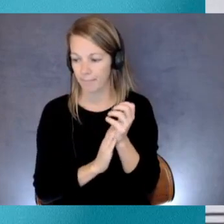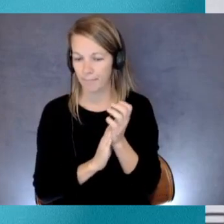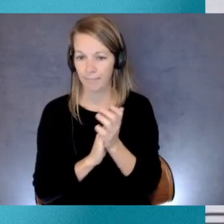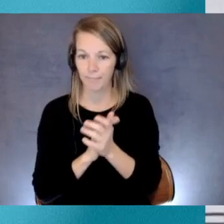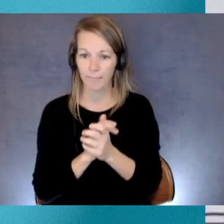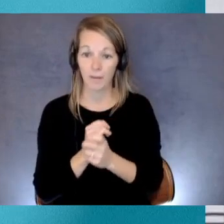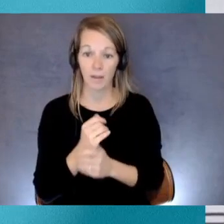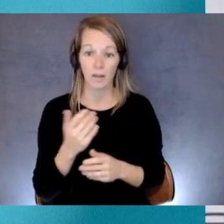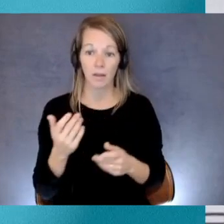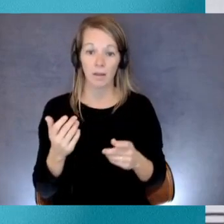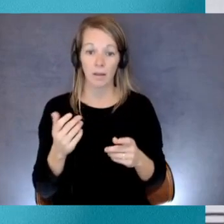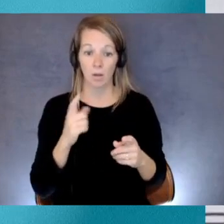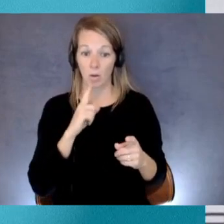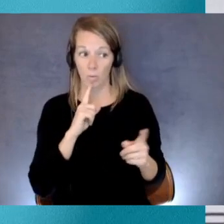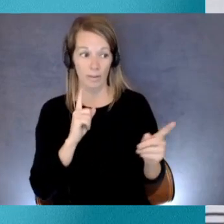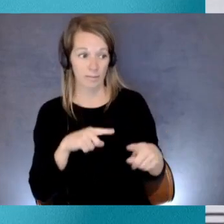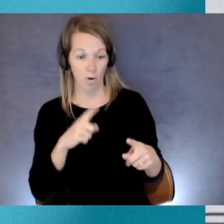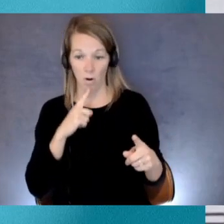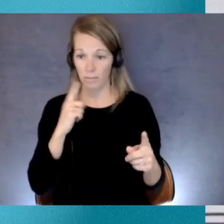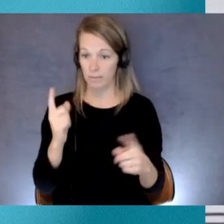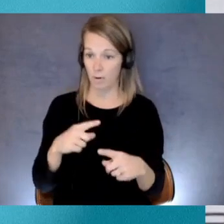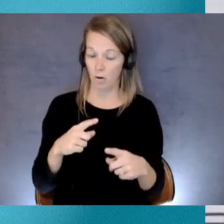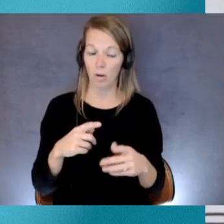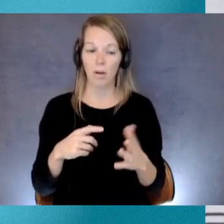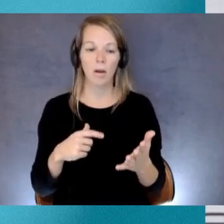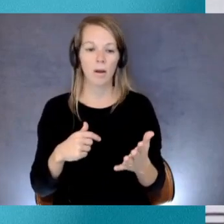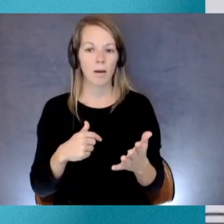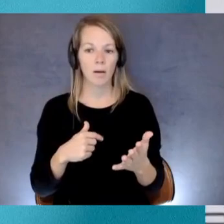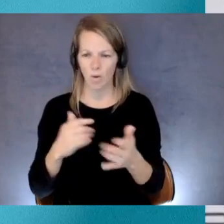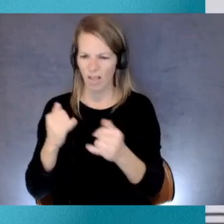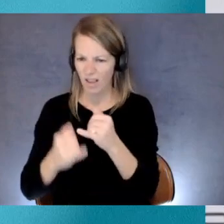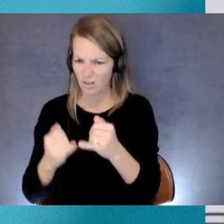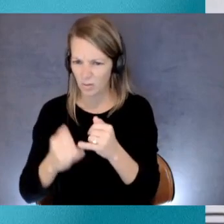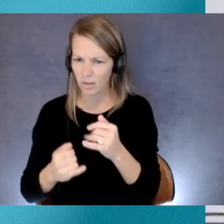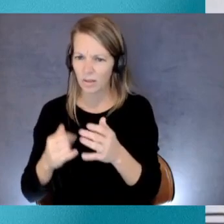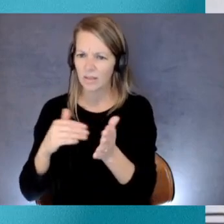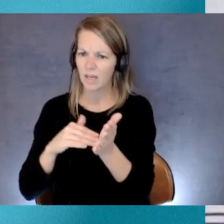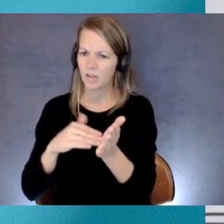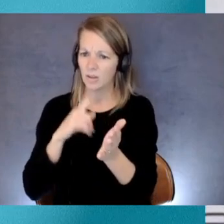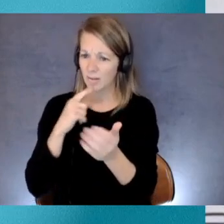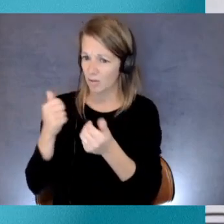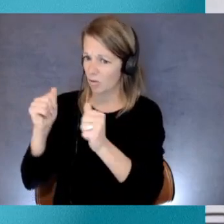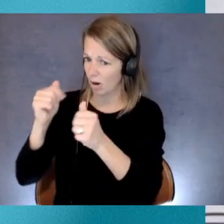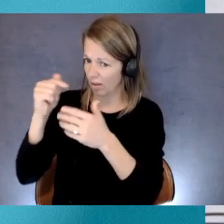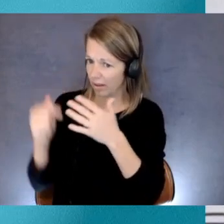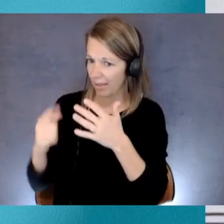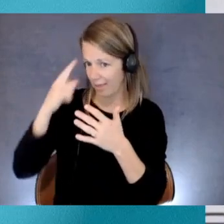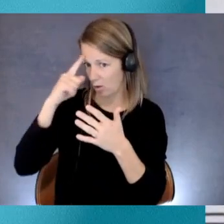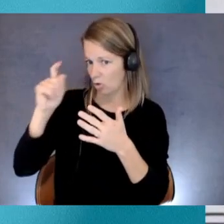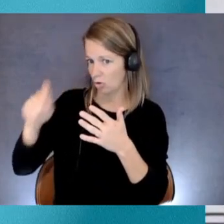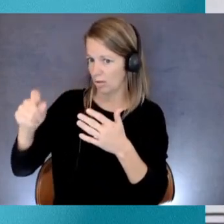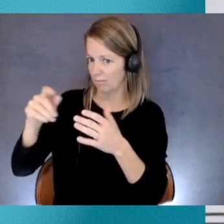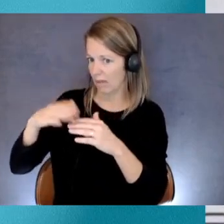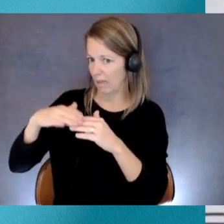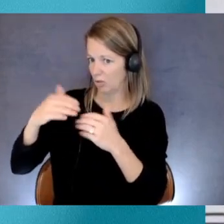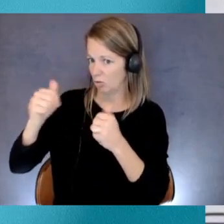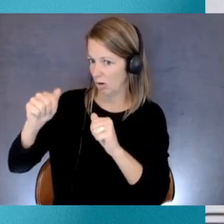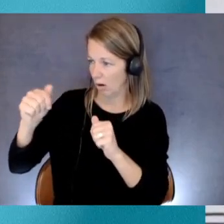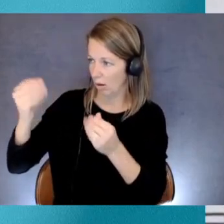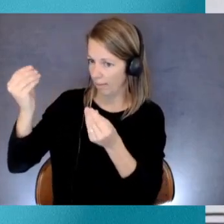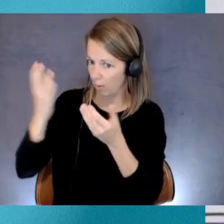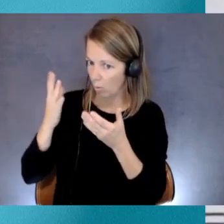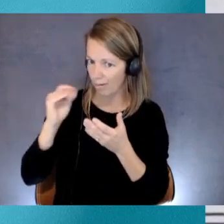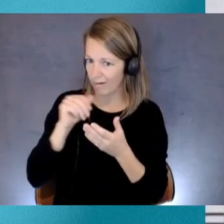in responding to this, I think that last one, the doctor says, being that we've tried other things, I think you should at least try this and keep me posted. If they're